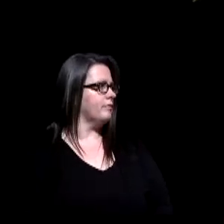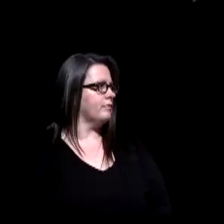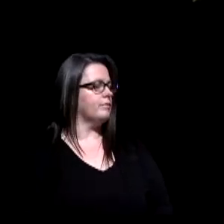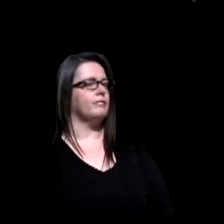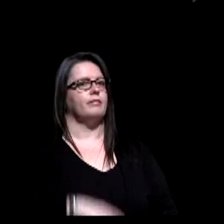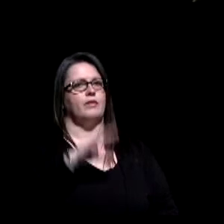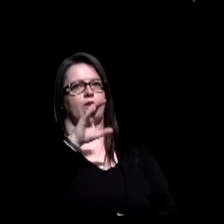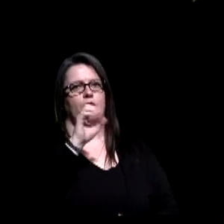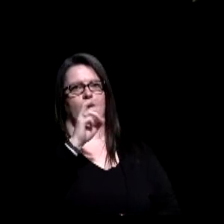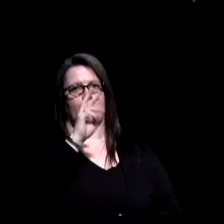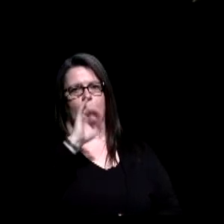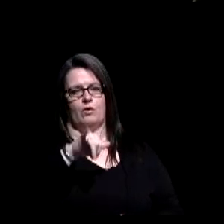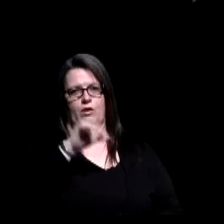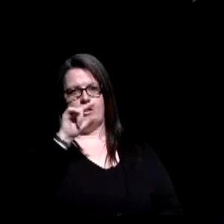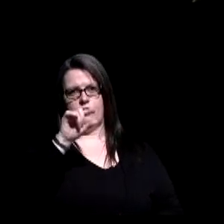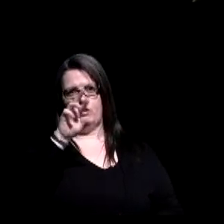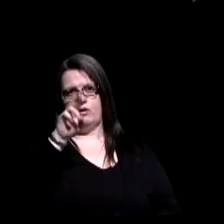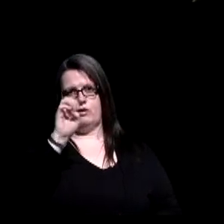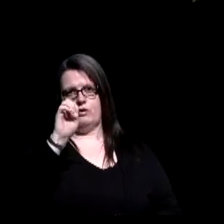Corey Greeley,